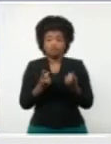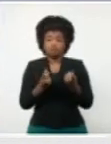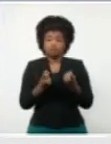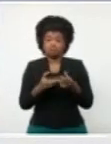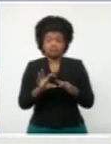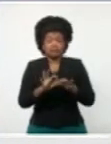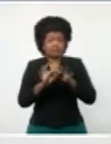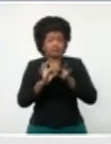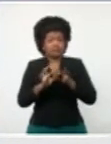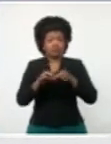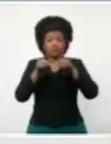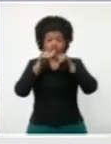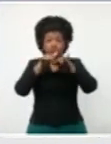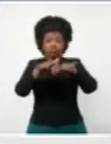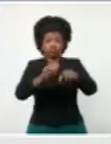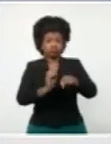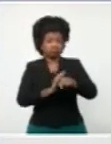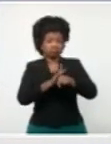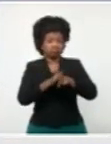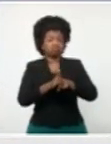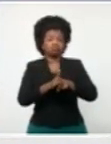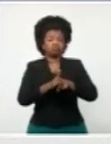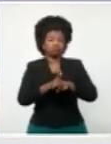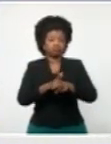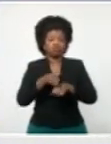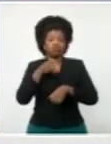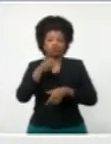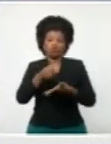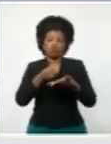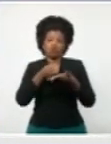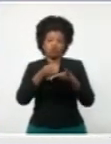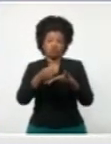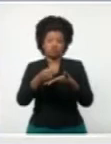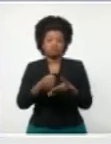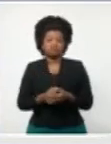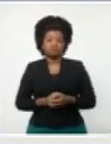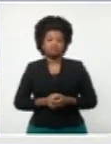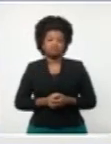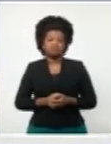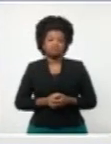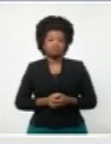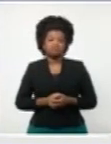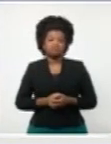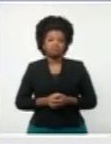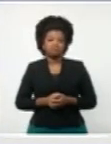lethality of COVID 19.